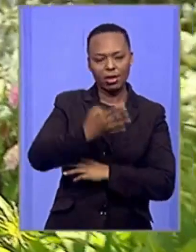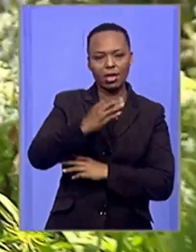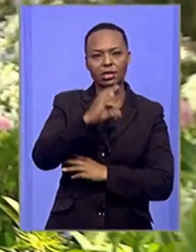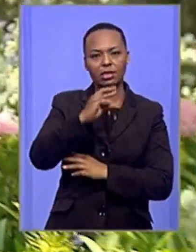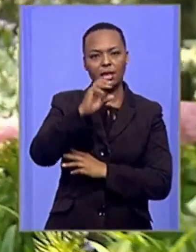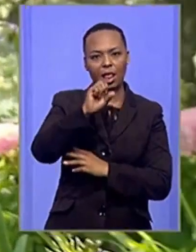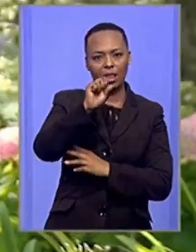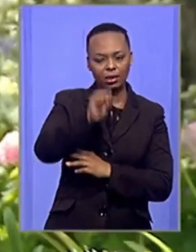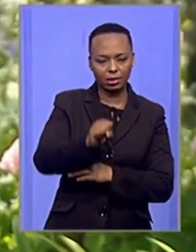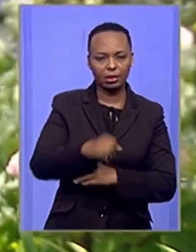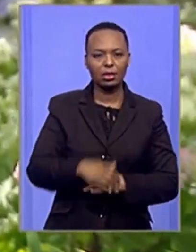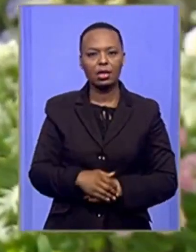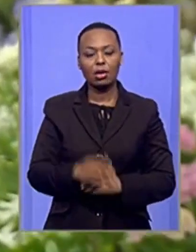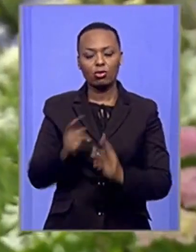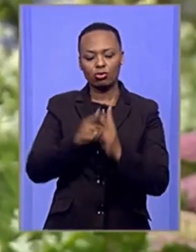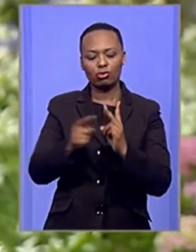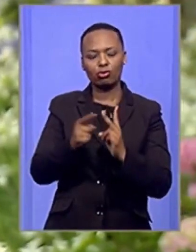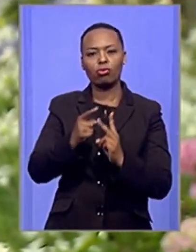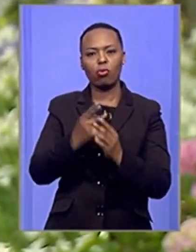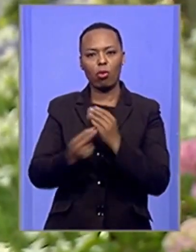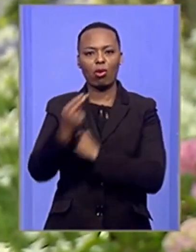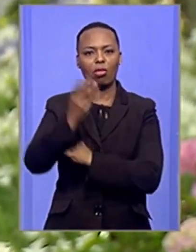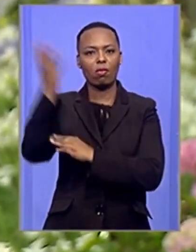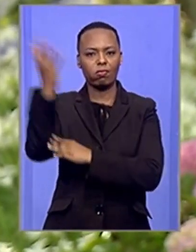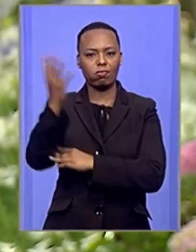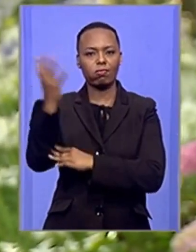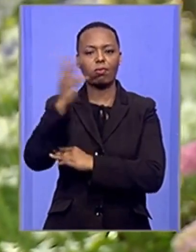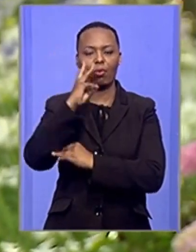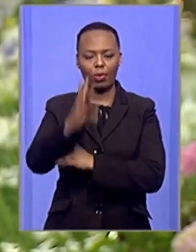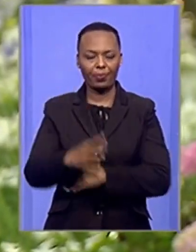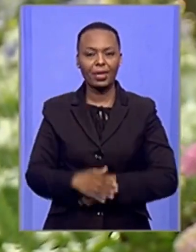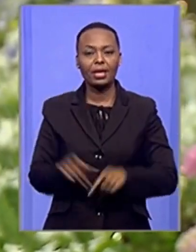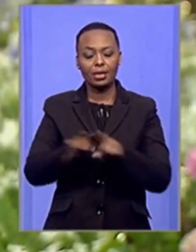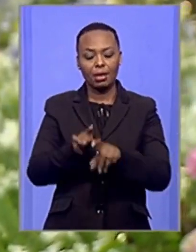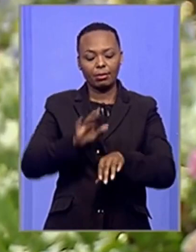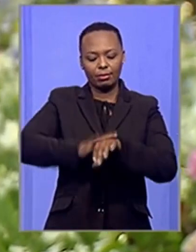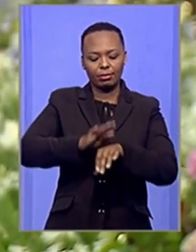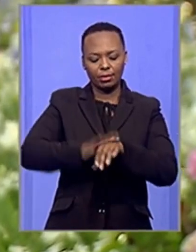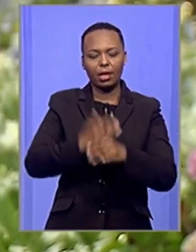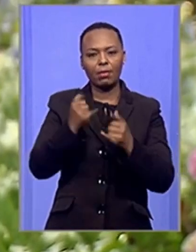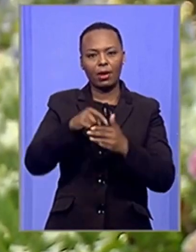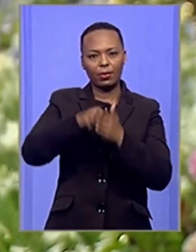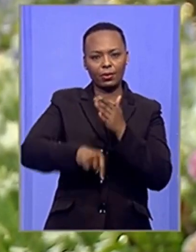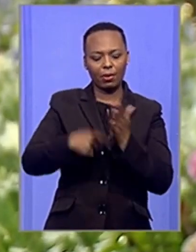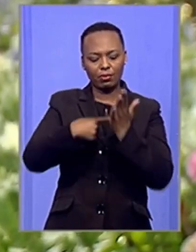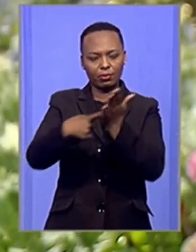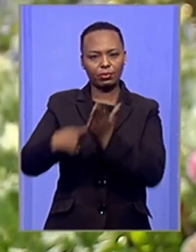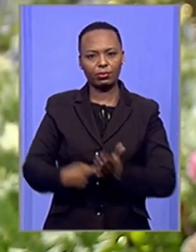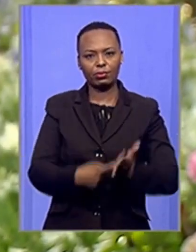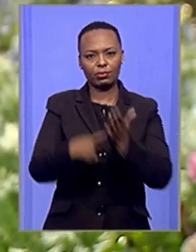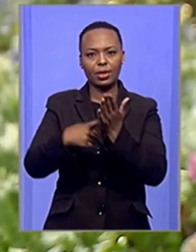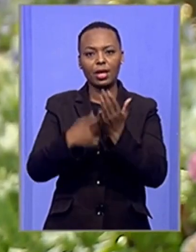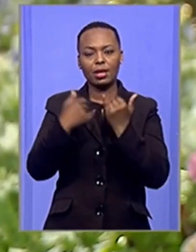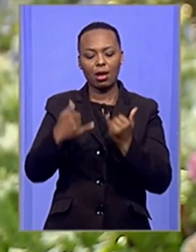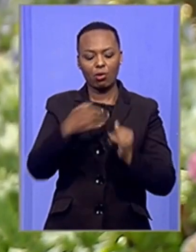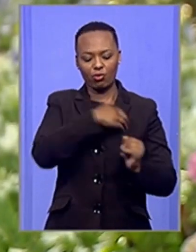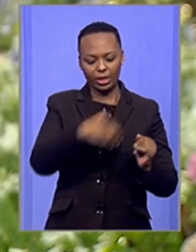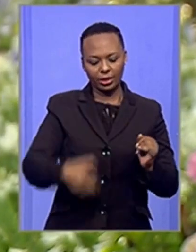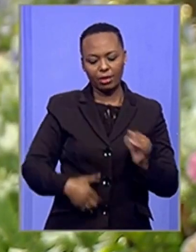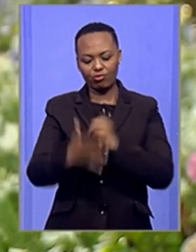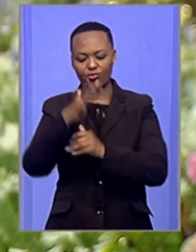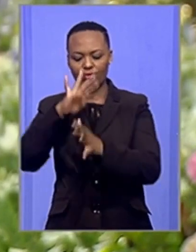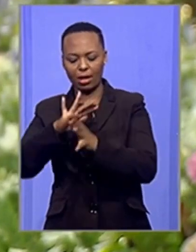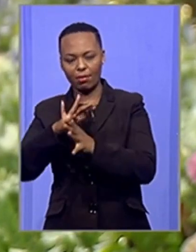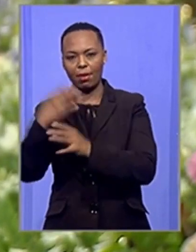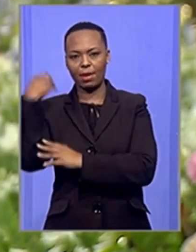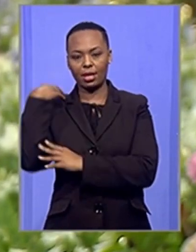and the King will both make speeches there. But there will also be moments of real substance. The President will meet the Prime Minister on